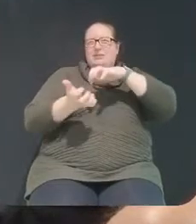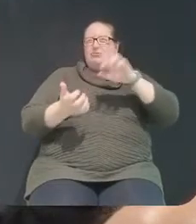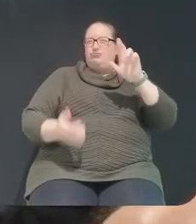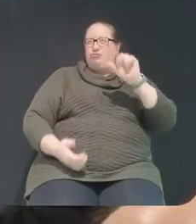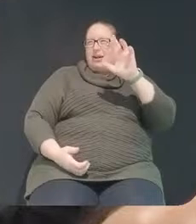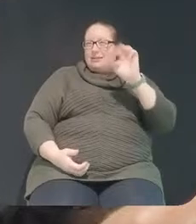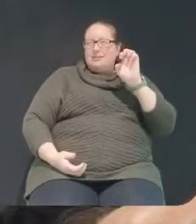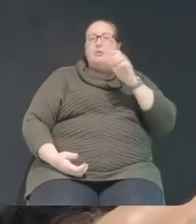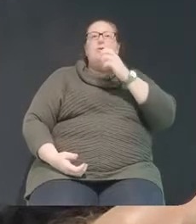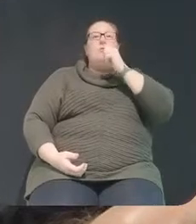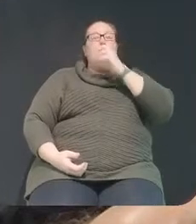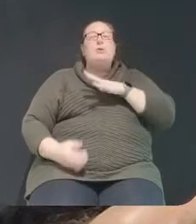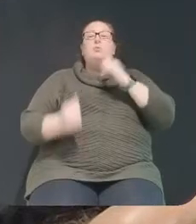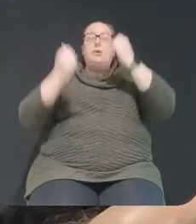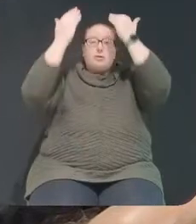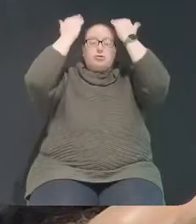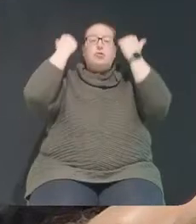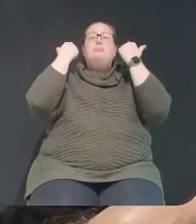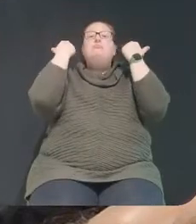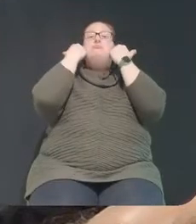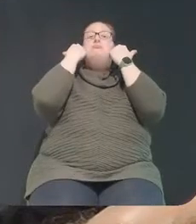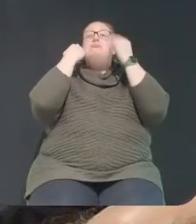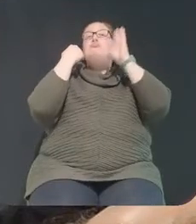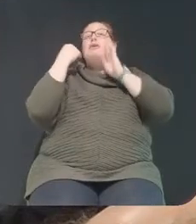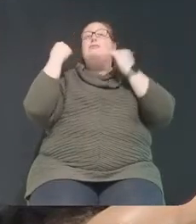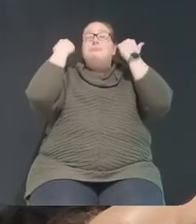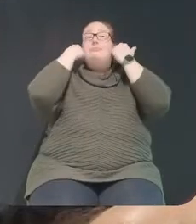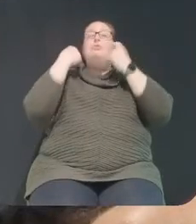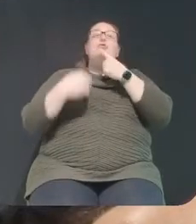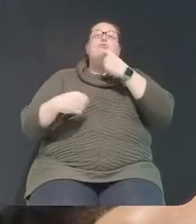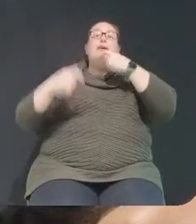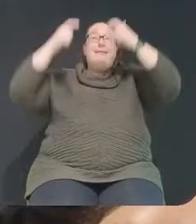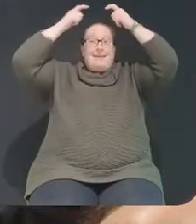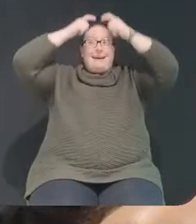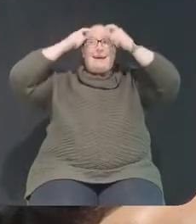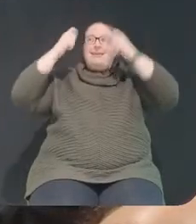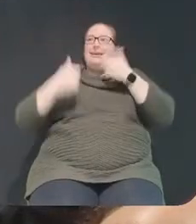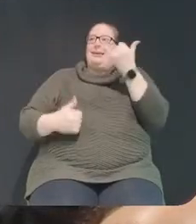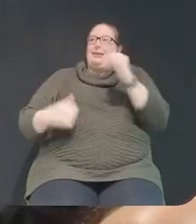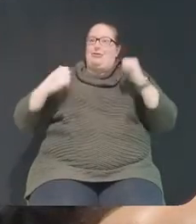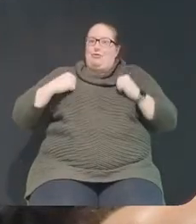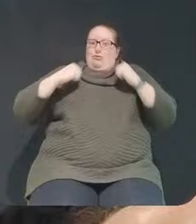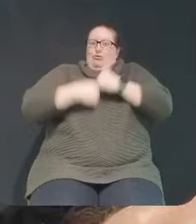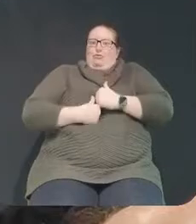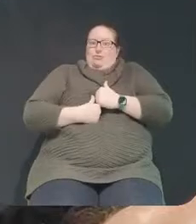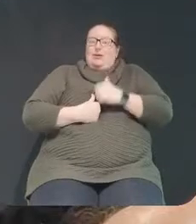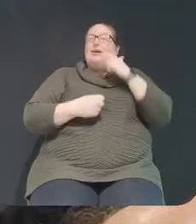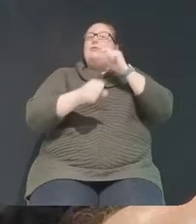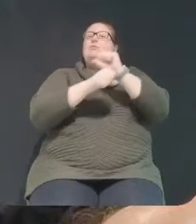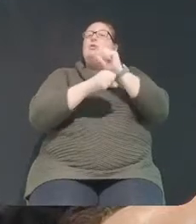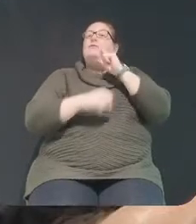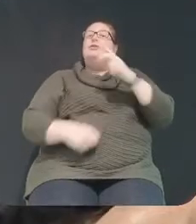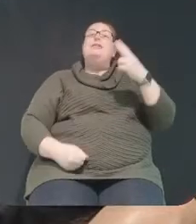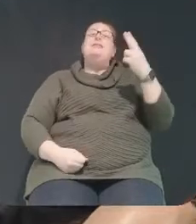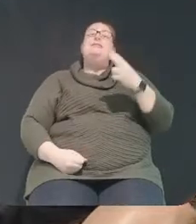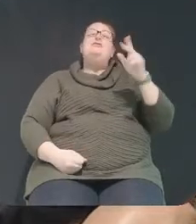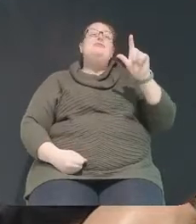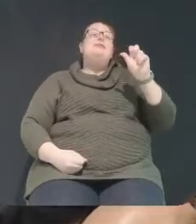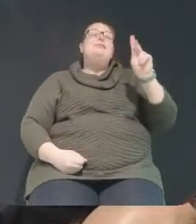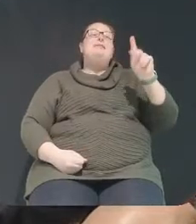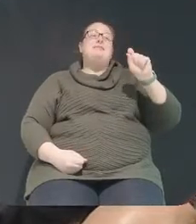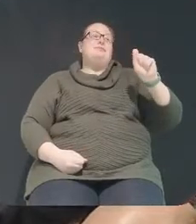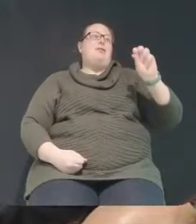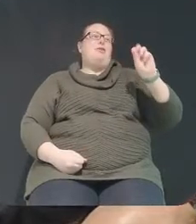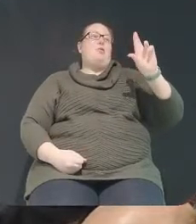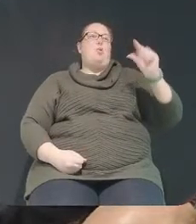hair, wearing a red hat and a yellow coat. And I work for HistoryLink, that's historylink.org,